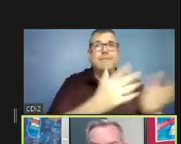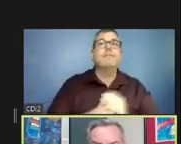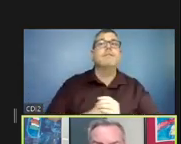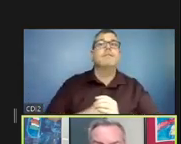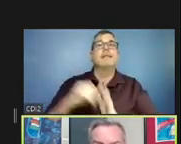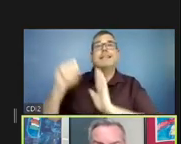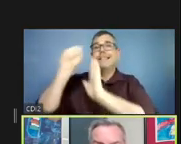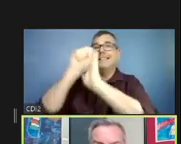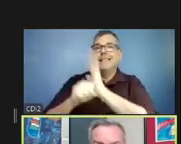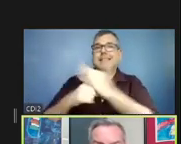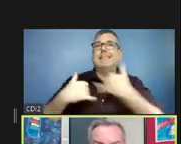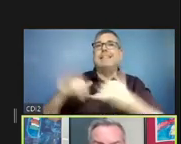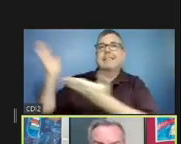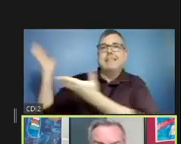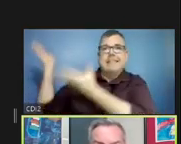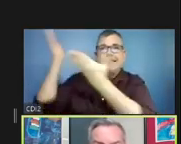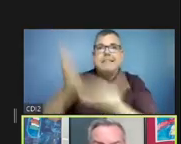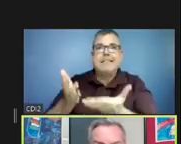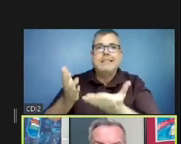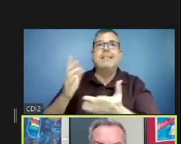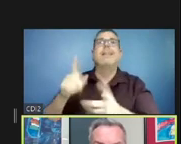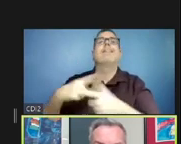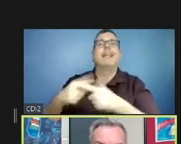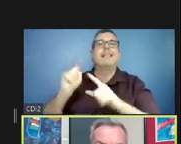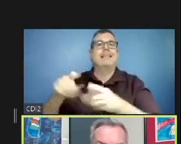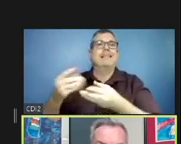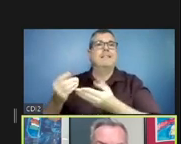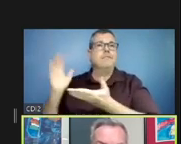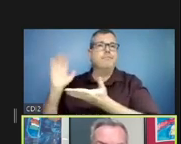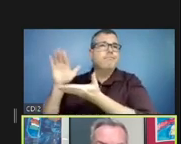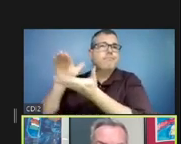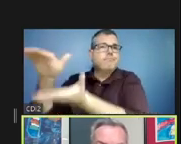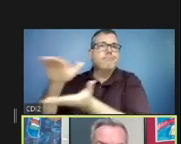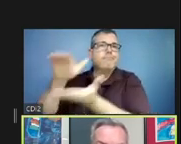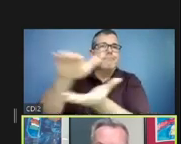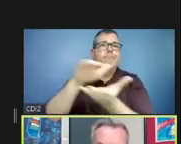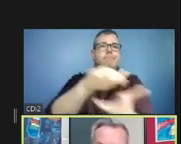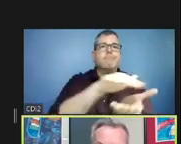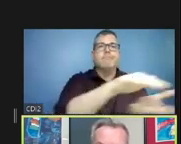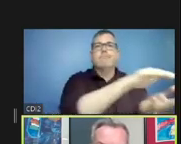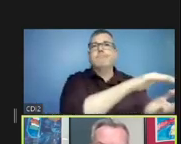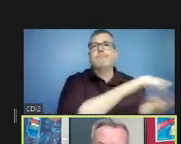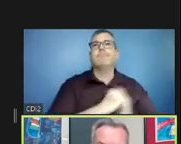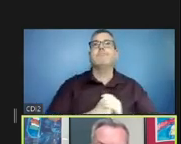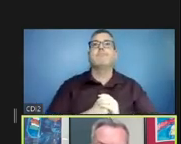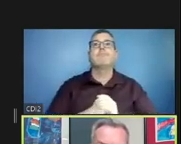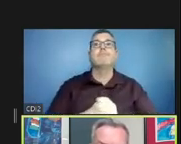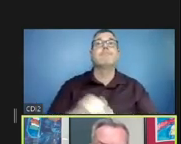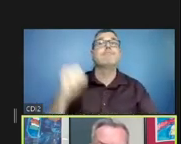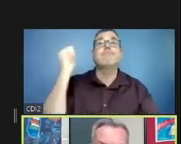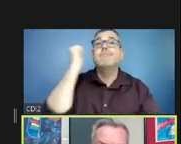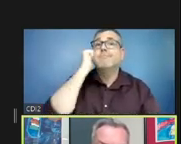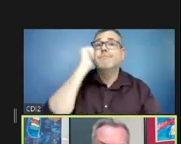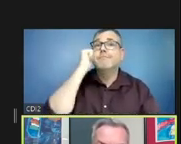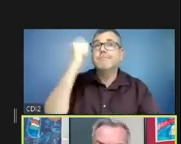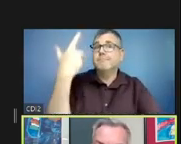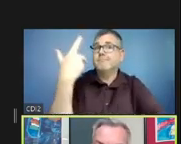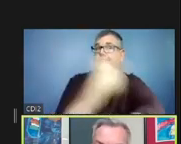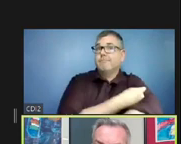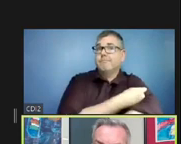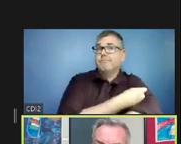administered. The daily rate of vaccinations, the state is up to